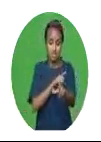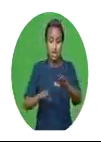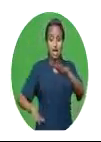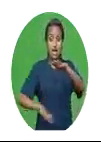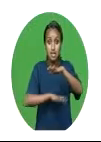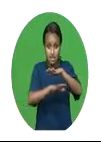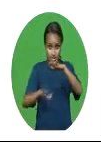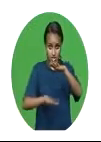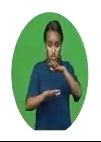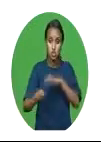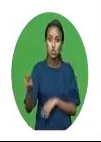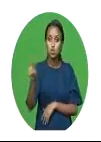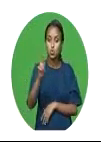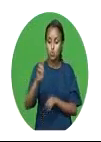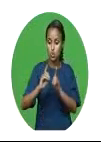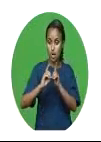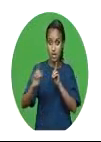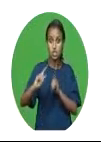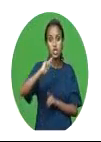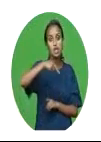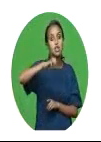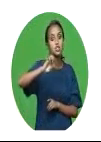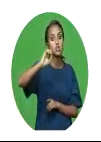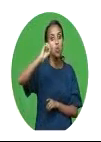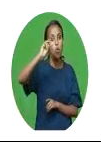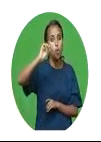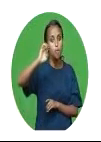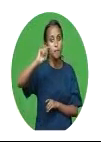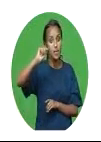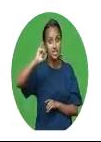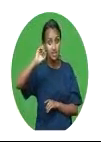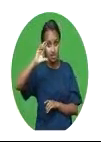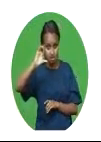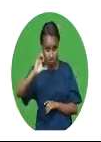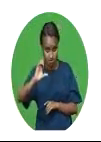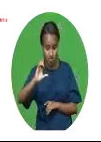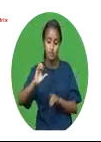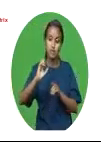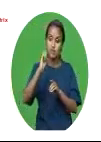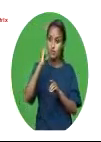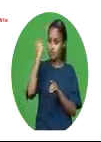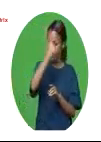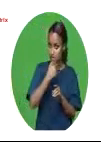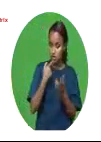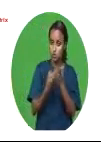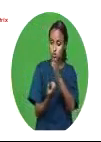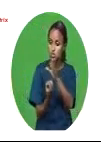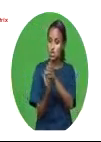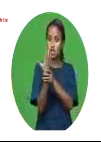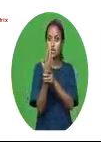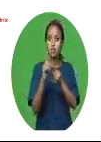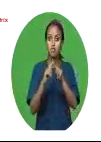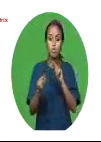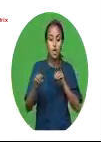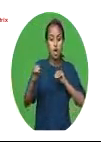surface is two-dimensional geometric figure which may be generated by a motion of